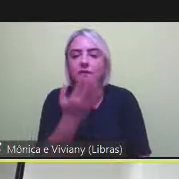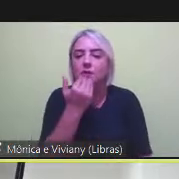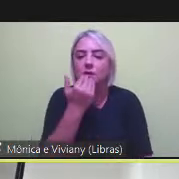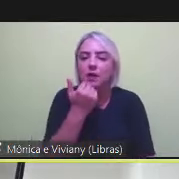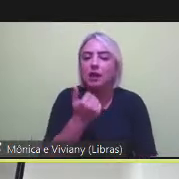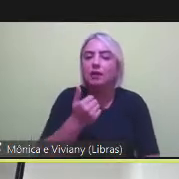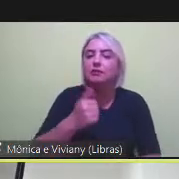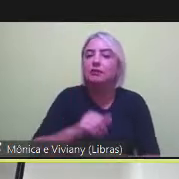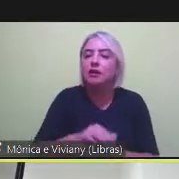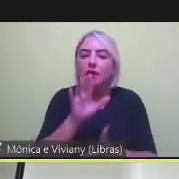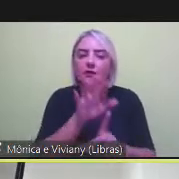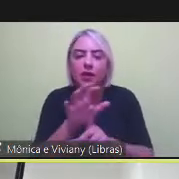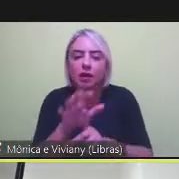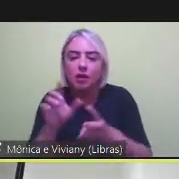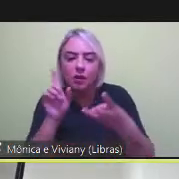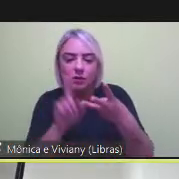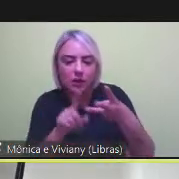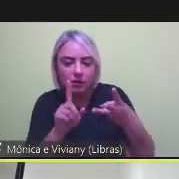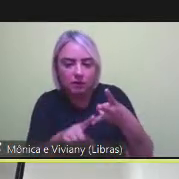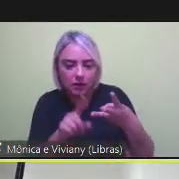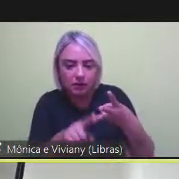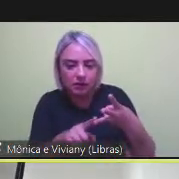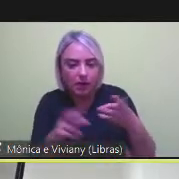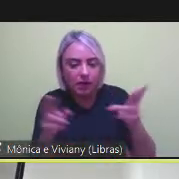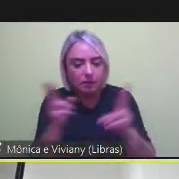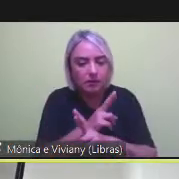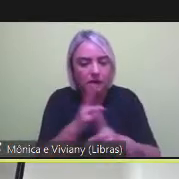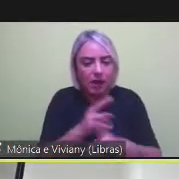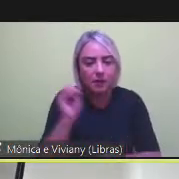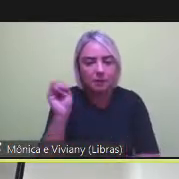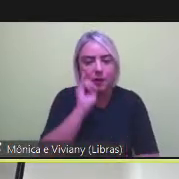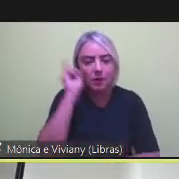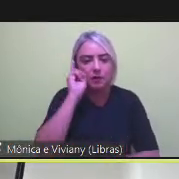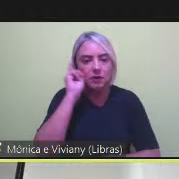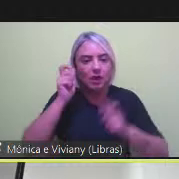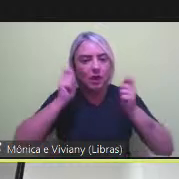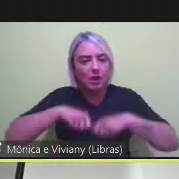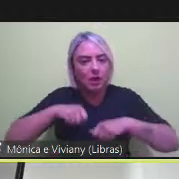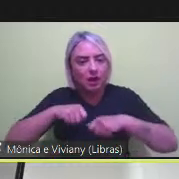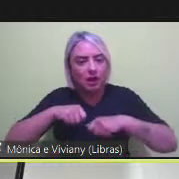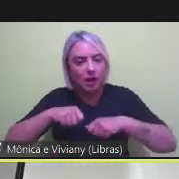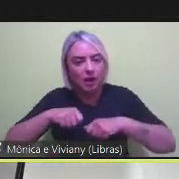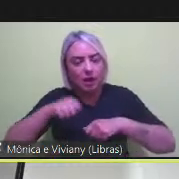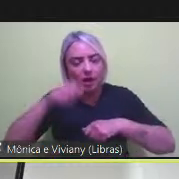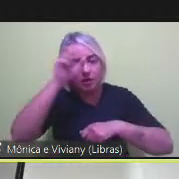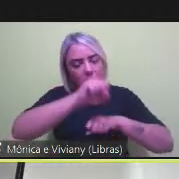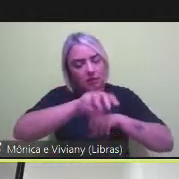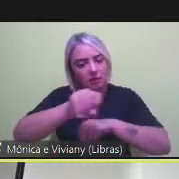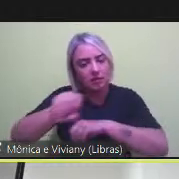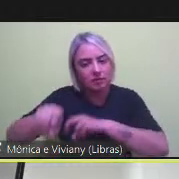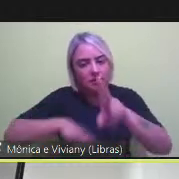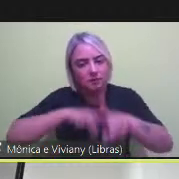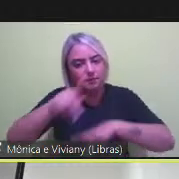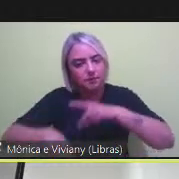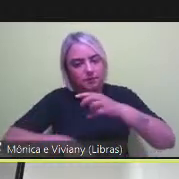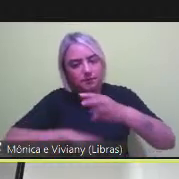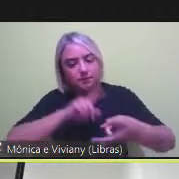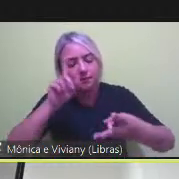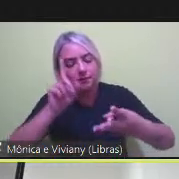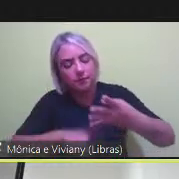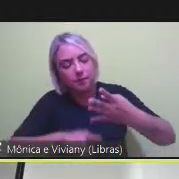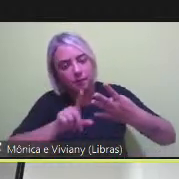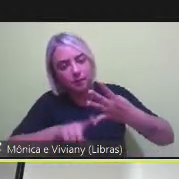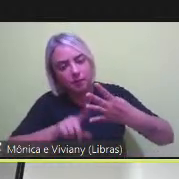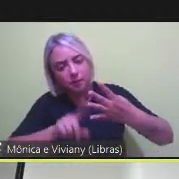change in the nutritional environment. The third one is trying to promote the literacy and education